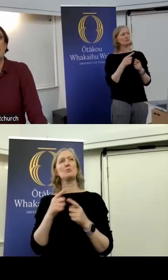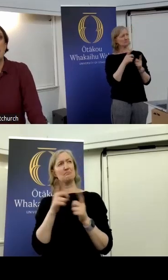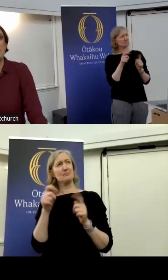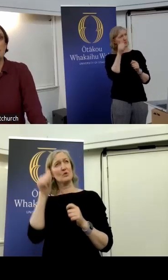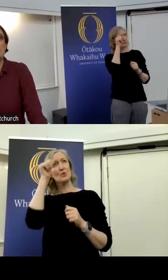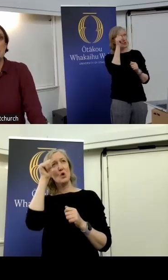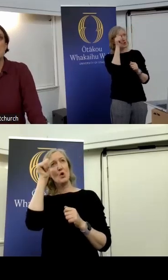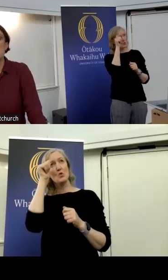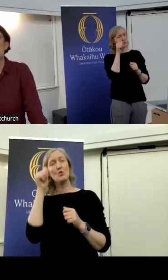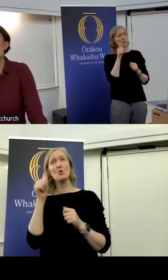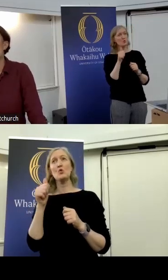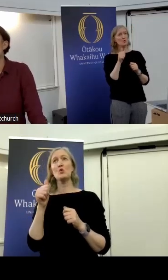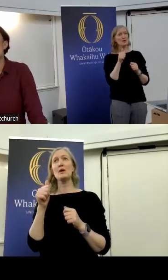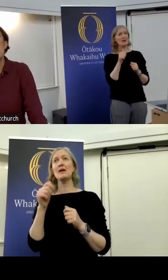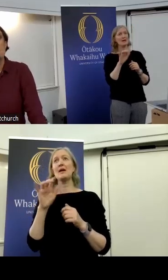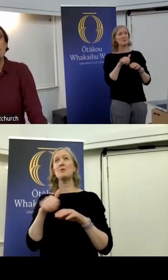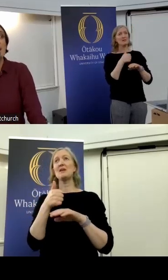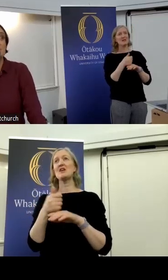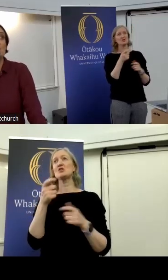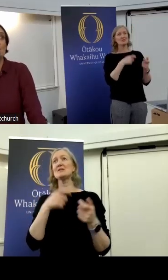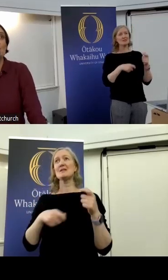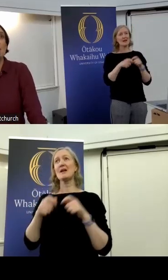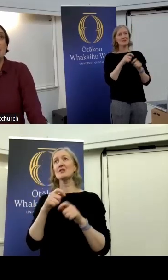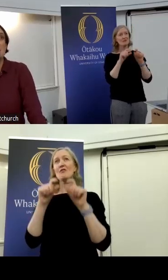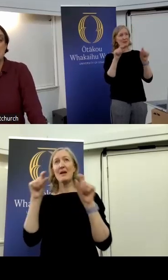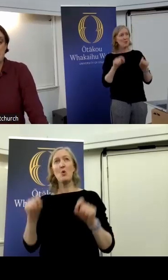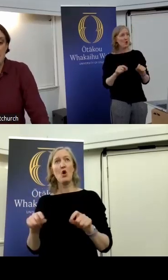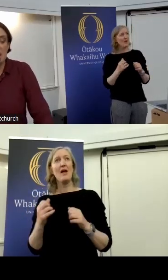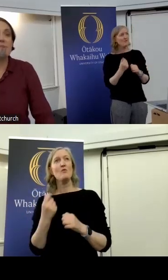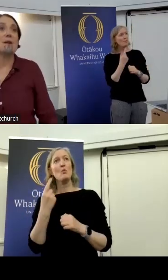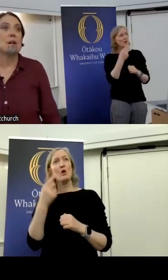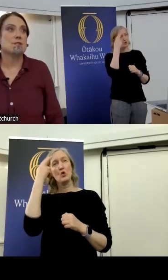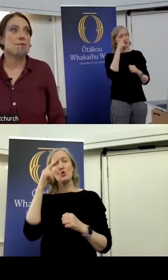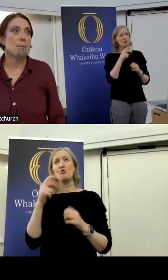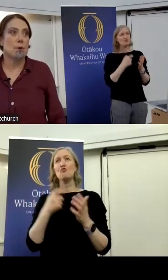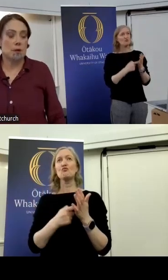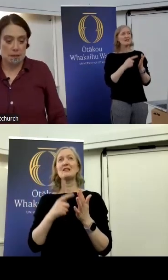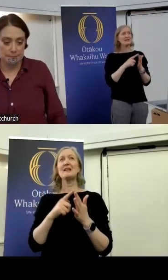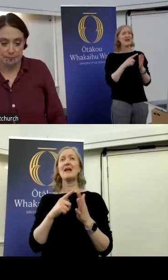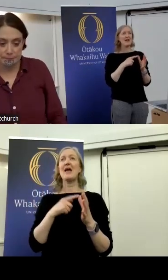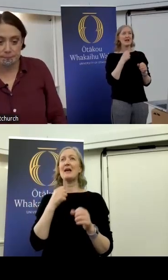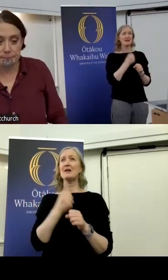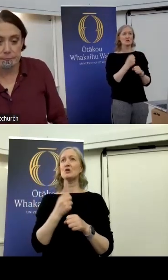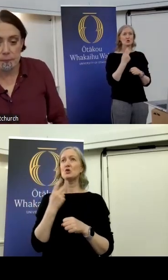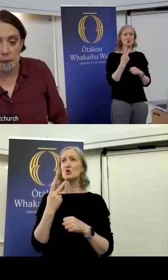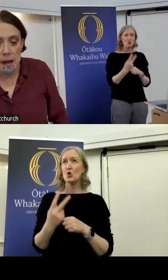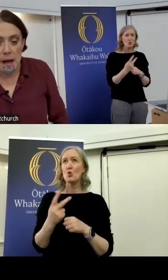with implementation science frameworks, but REAIM 2 is an evaluation framework.